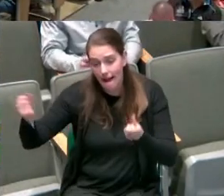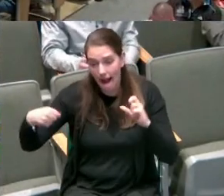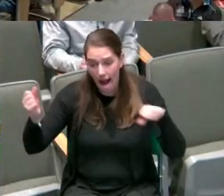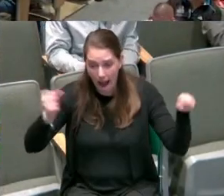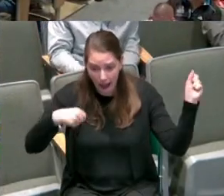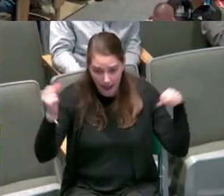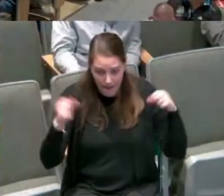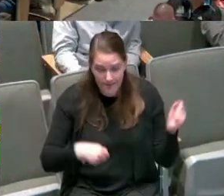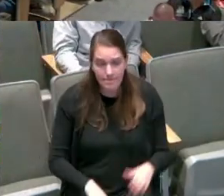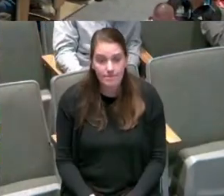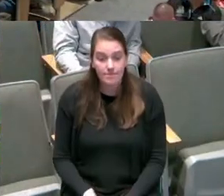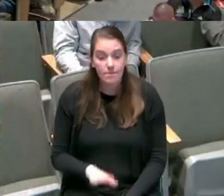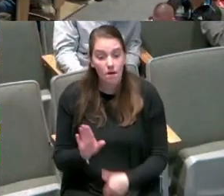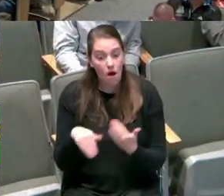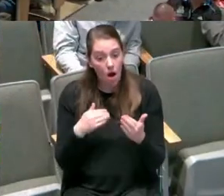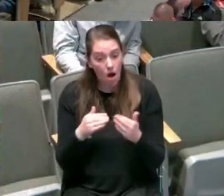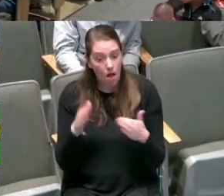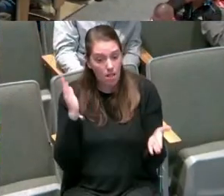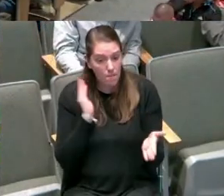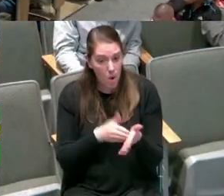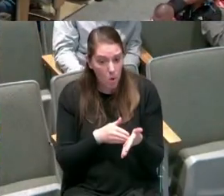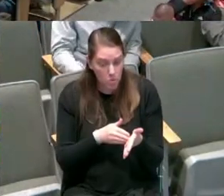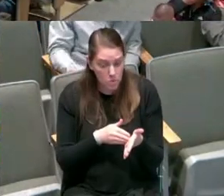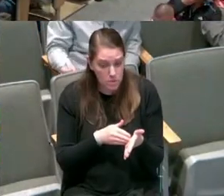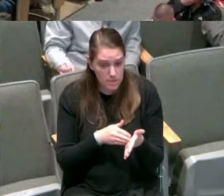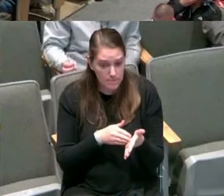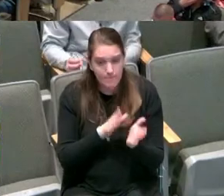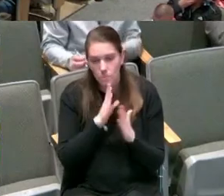aye all opposed